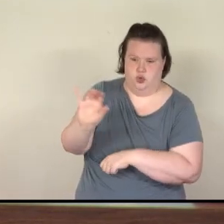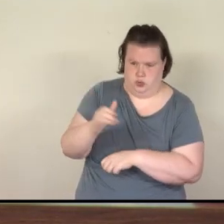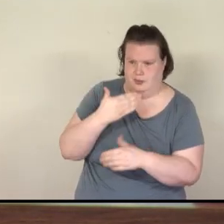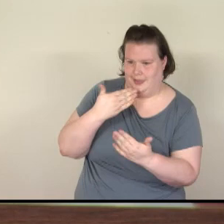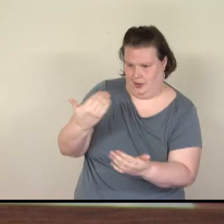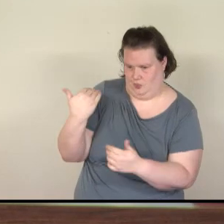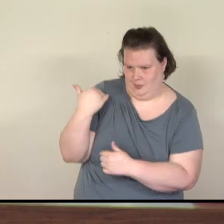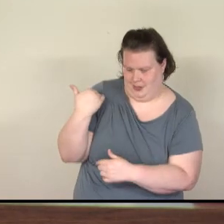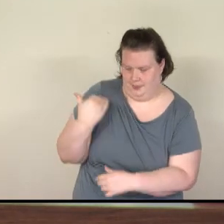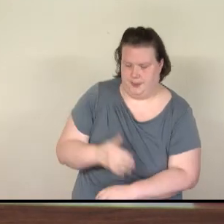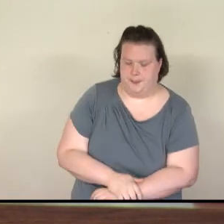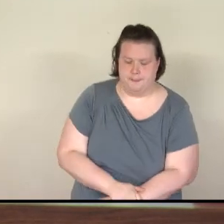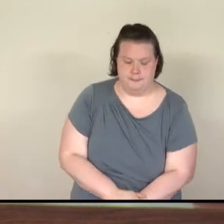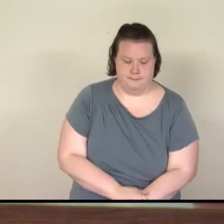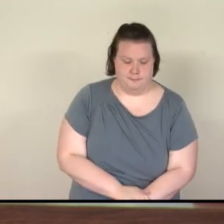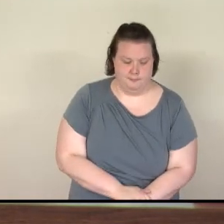So